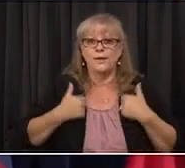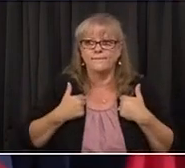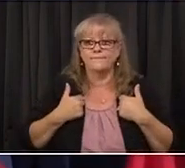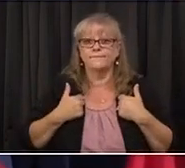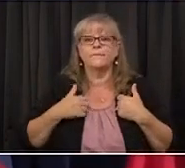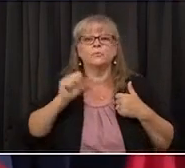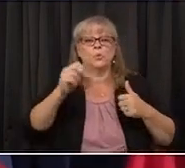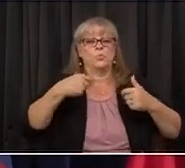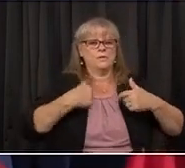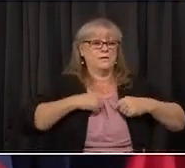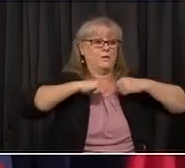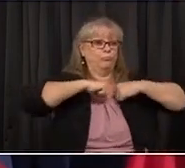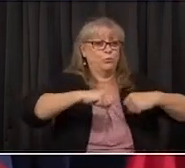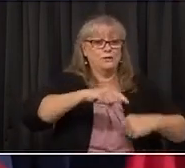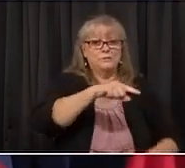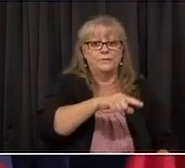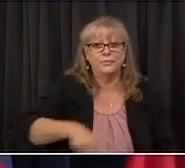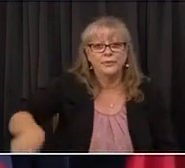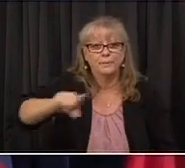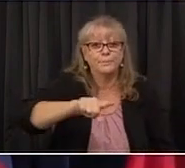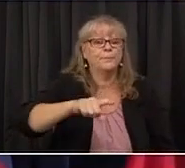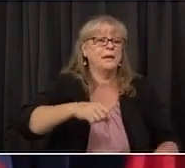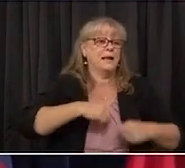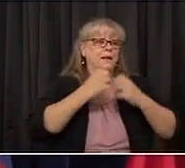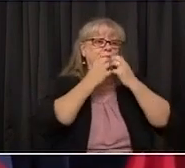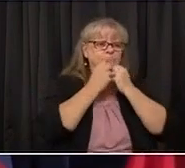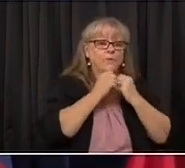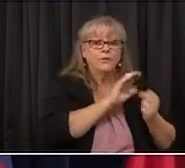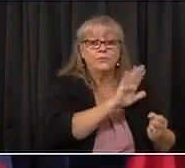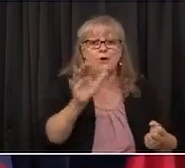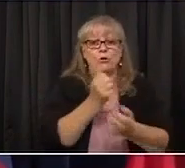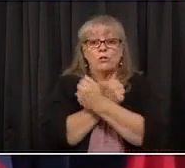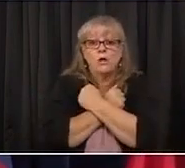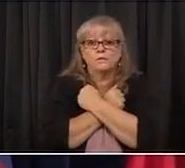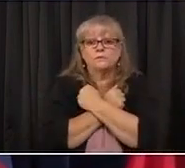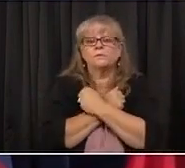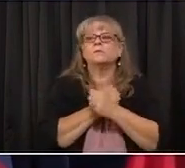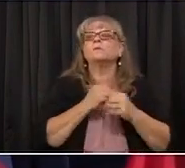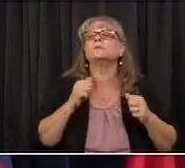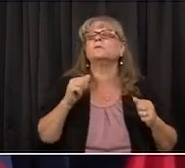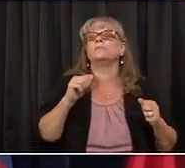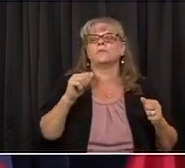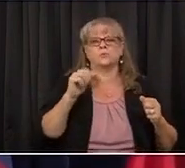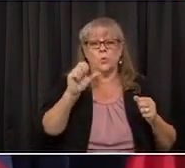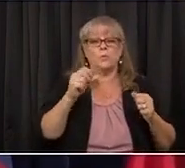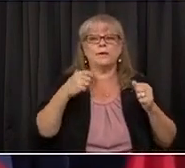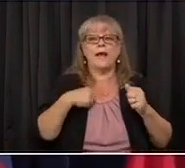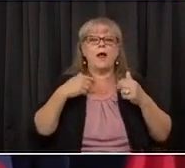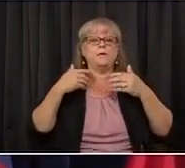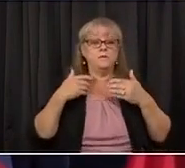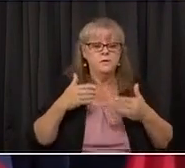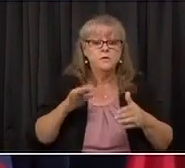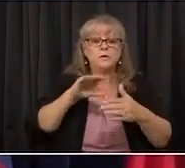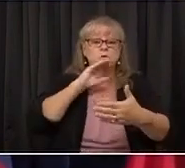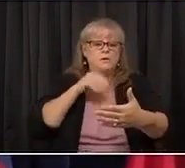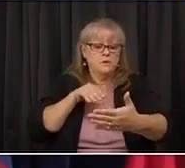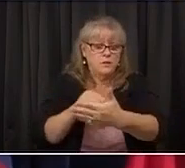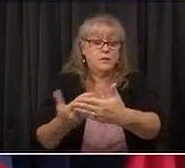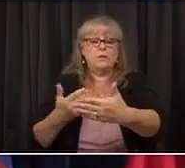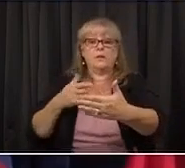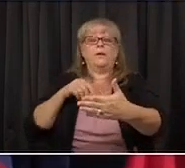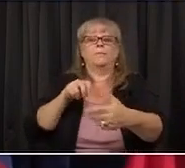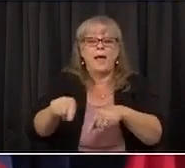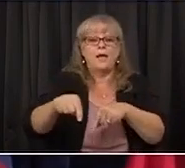protected, and we can make sure to move forward rather than backward. Now, we know that about more than half, actually, of